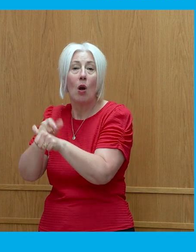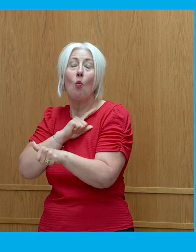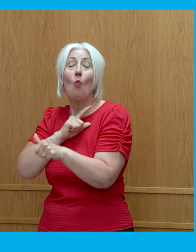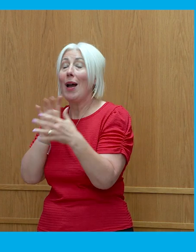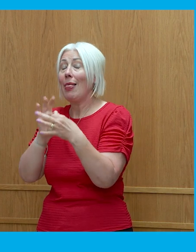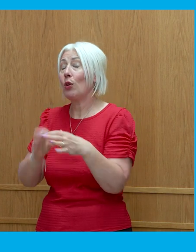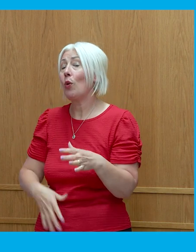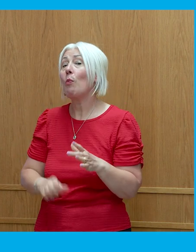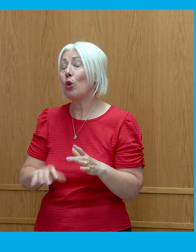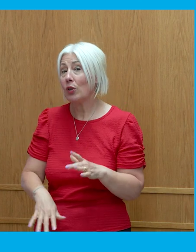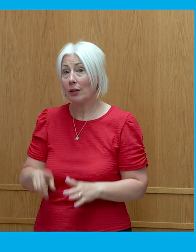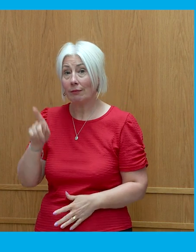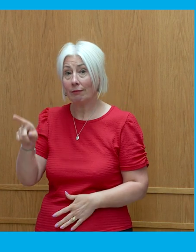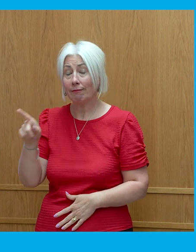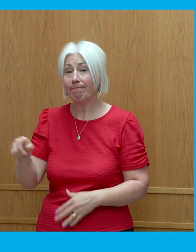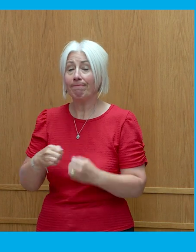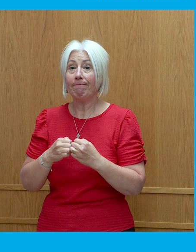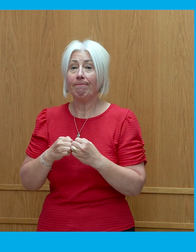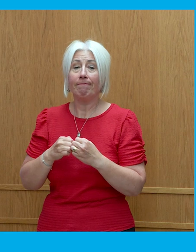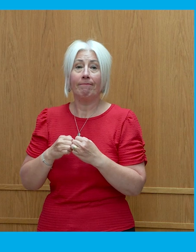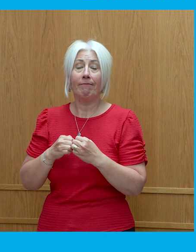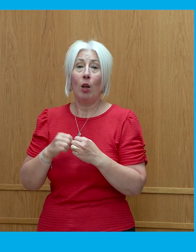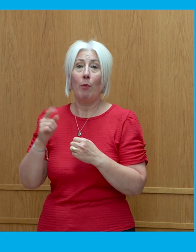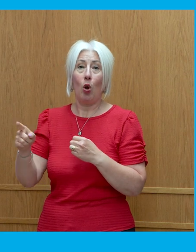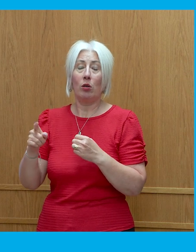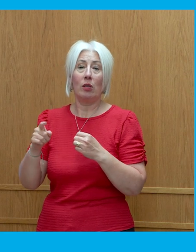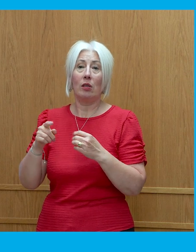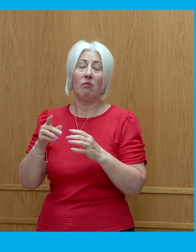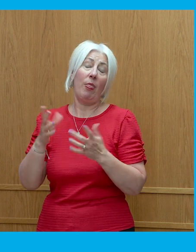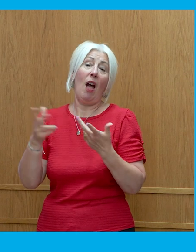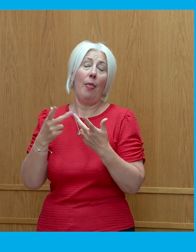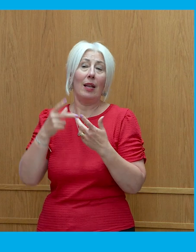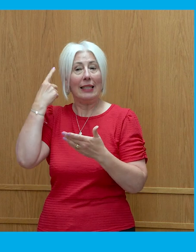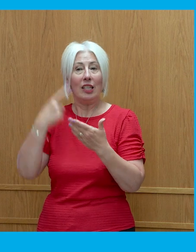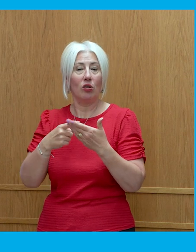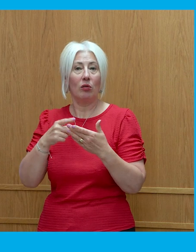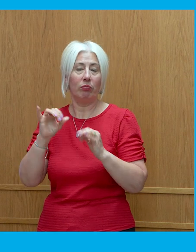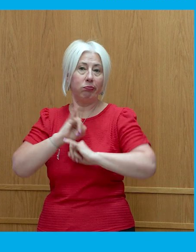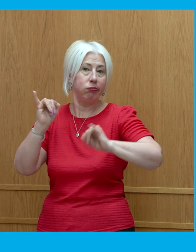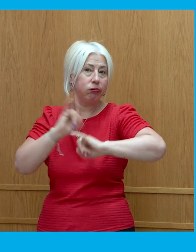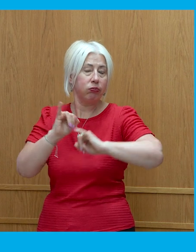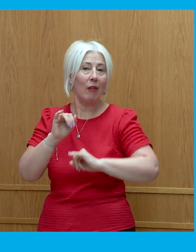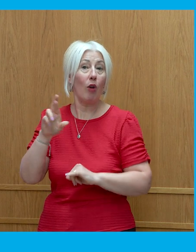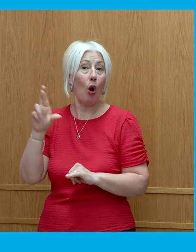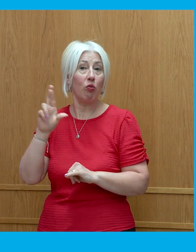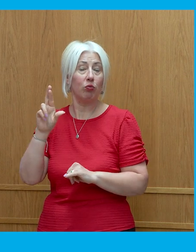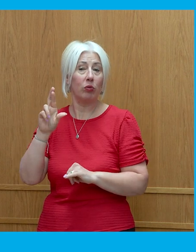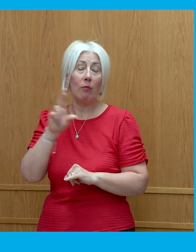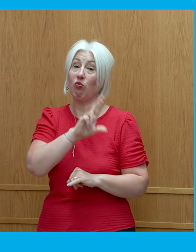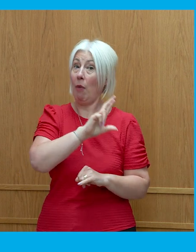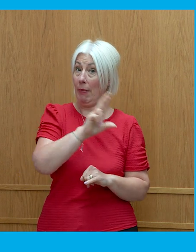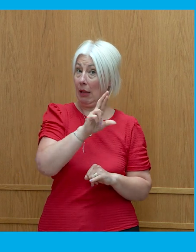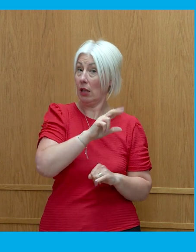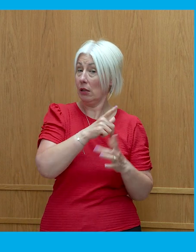because the Dobbs decision was just a disaster for Republicans. It was a disaster for humans, but